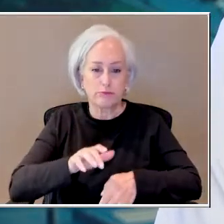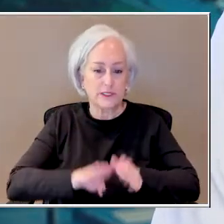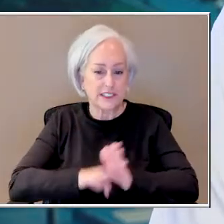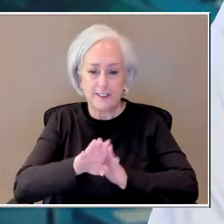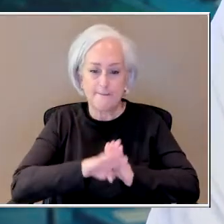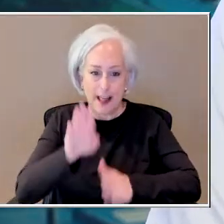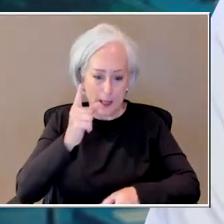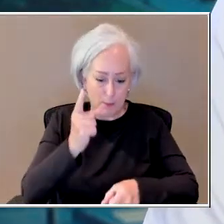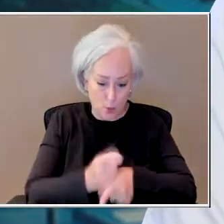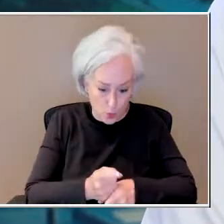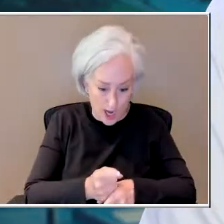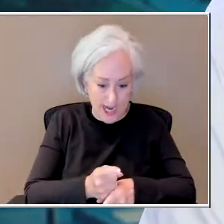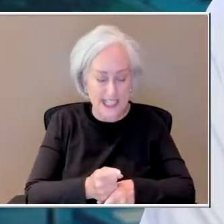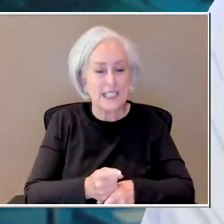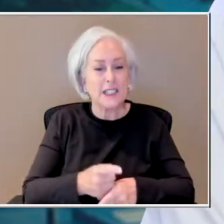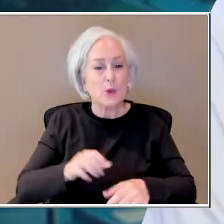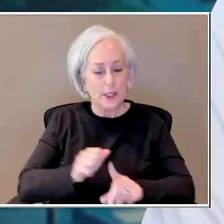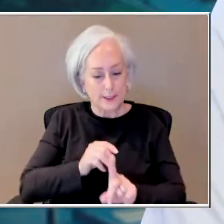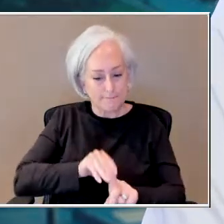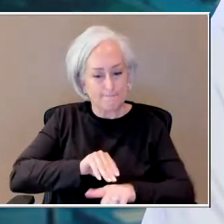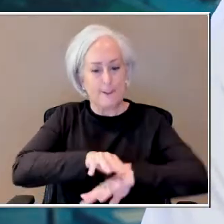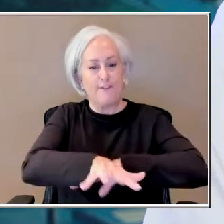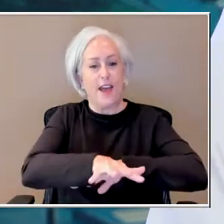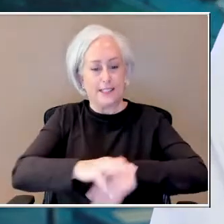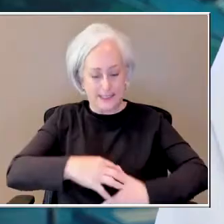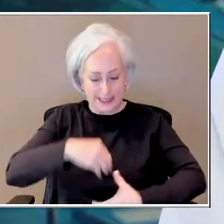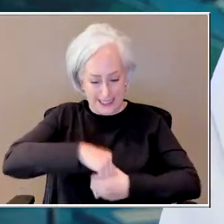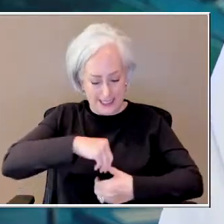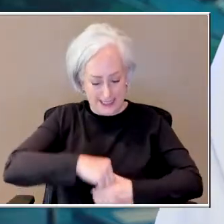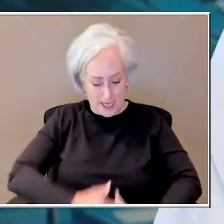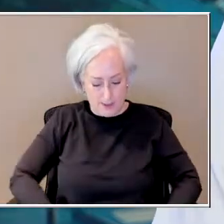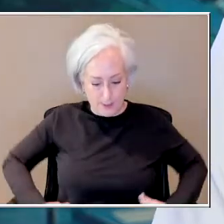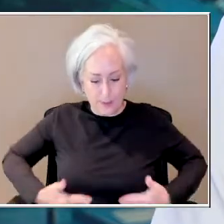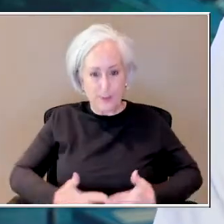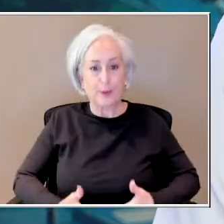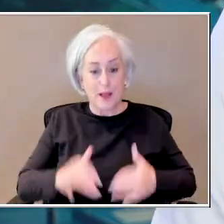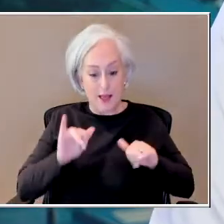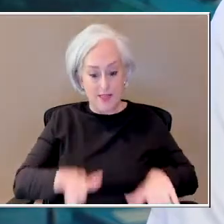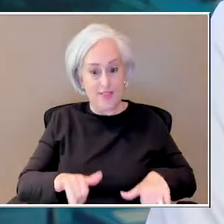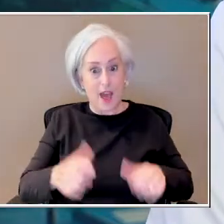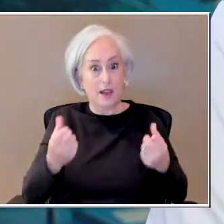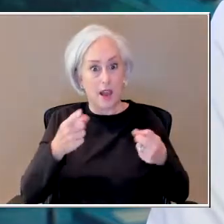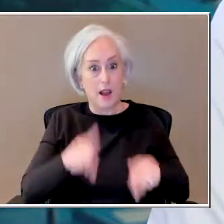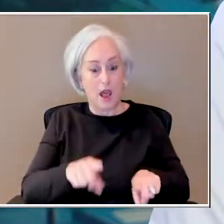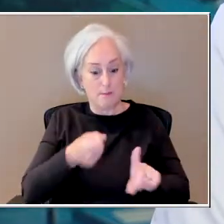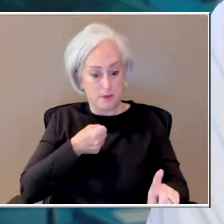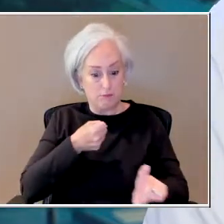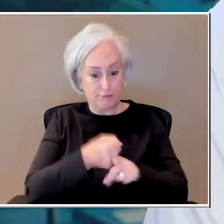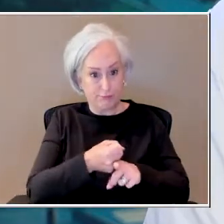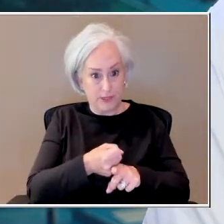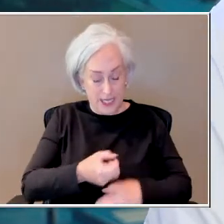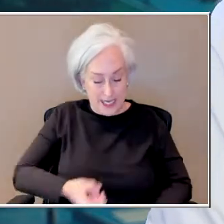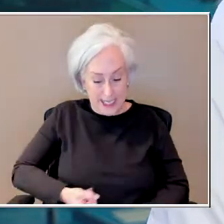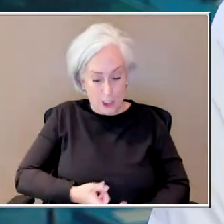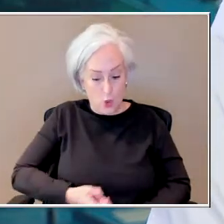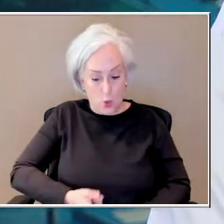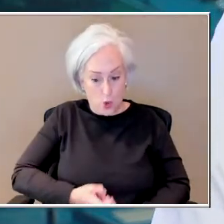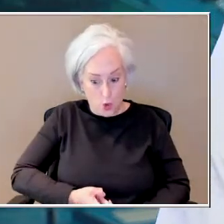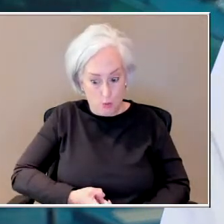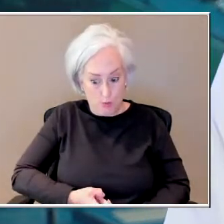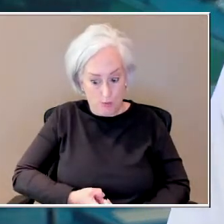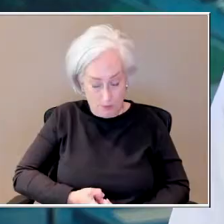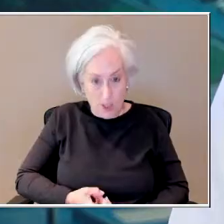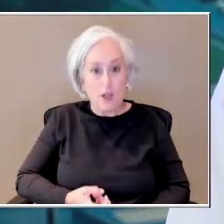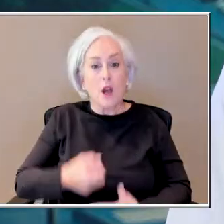can manifest obviously in the womb, and then obviously when born. Sometimes they can be more advanced or less advanced, just kind of depends on